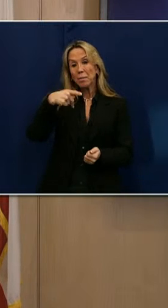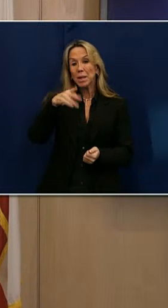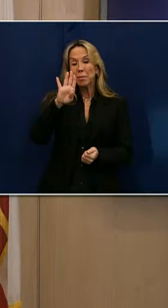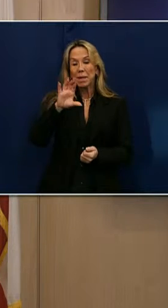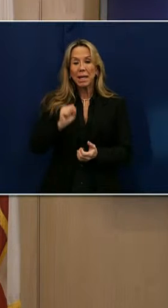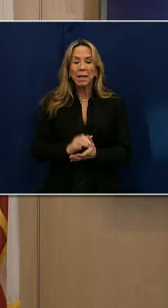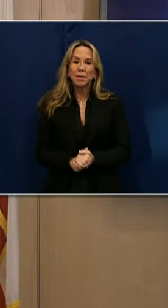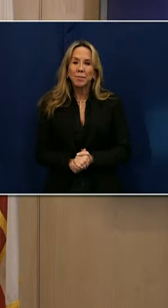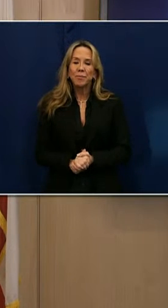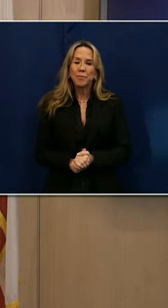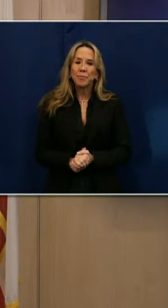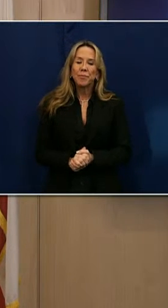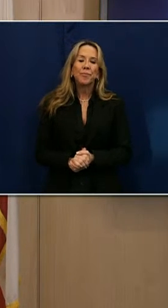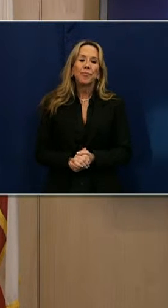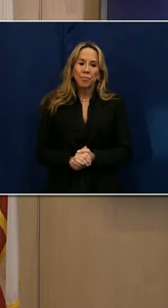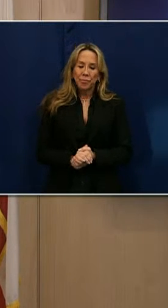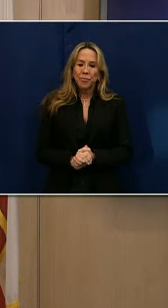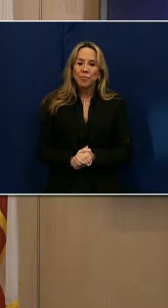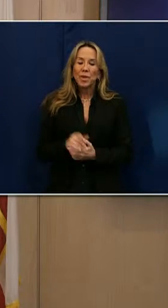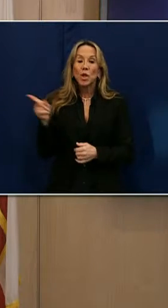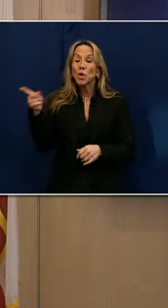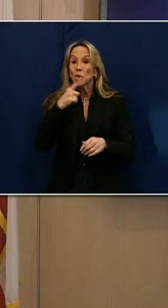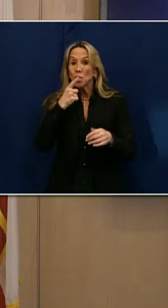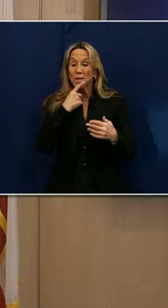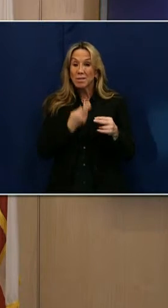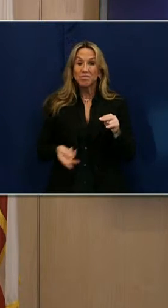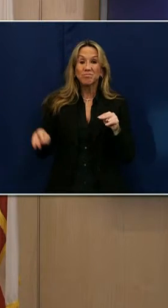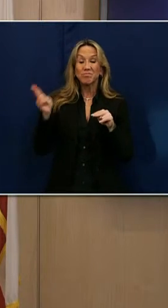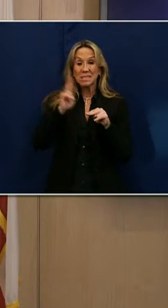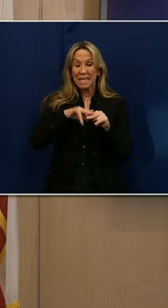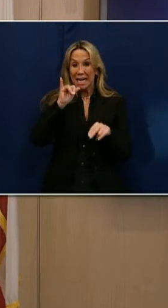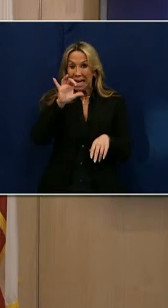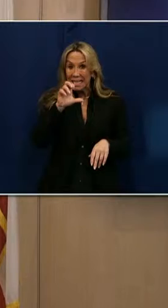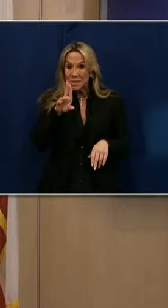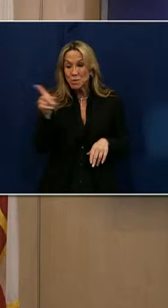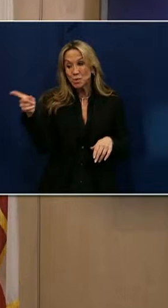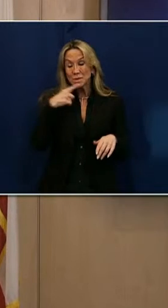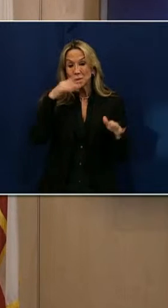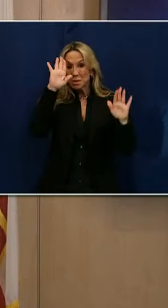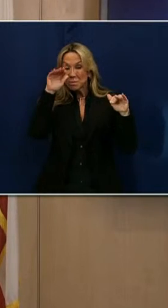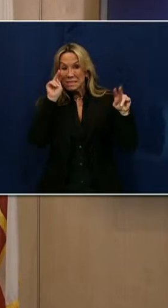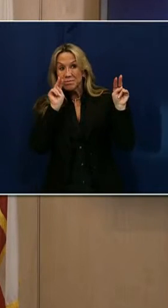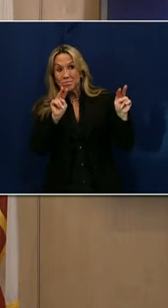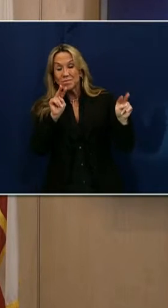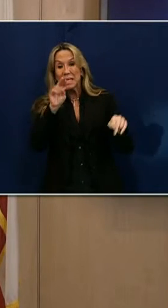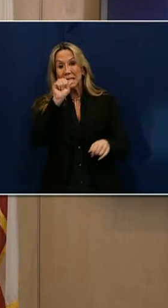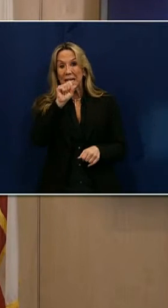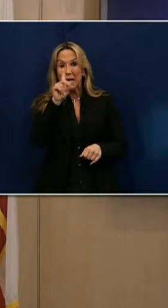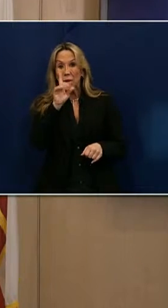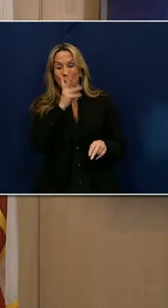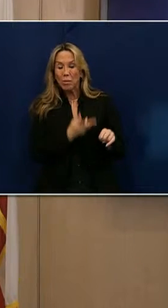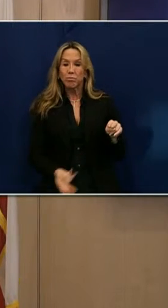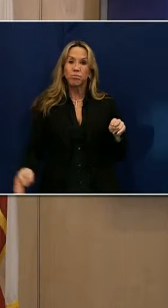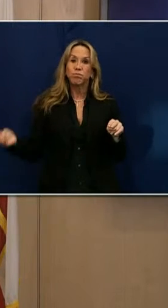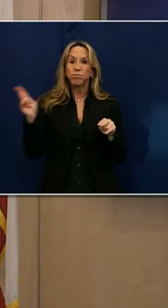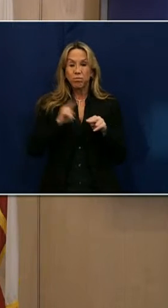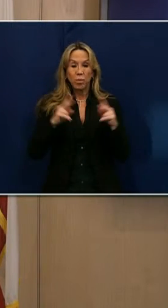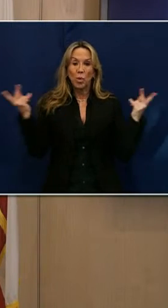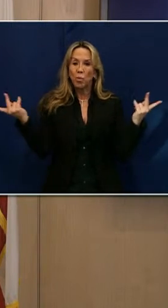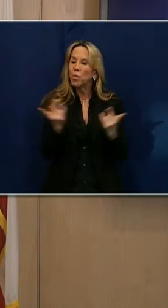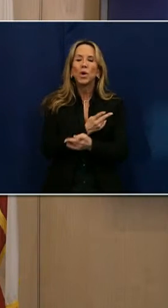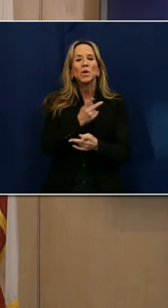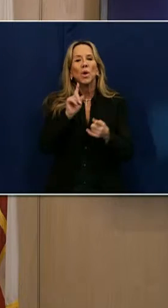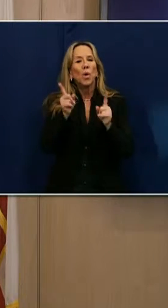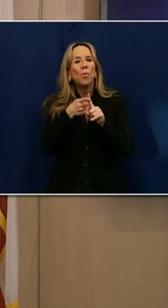Yeah, you guys mentioned an increase in available ICU beds and expecting it to get worse in our county. When are you expecting the county to run out of staffed ICU